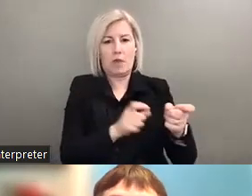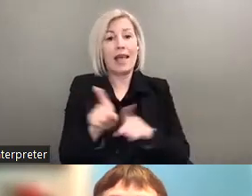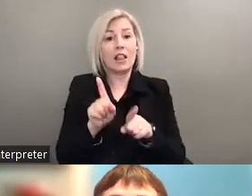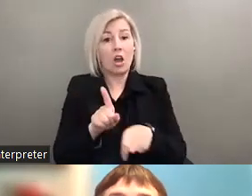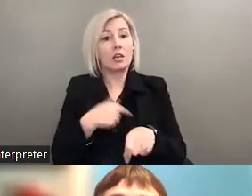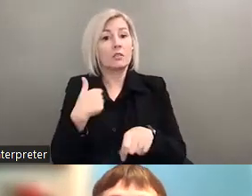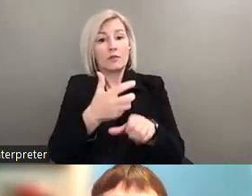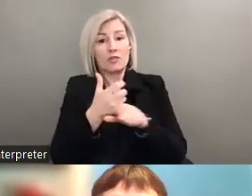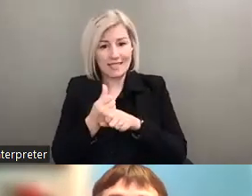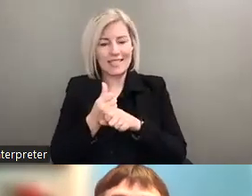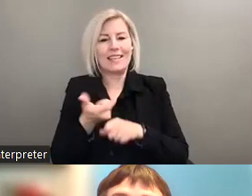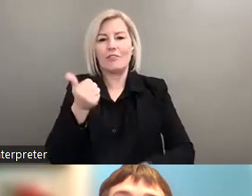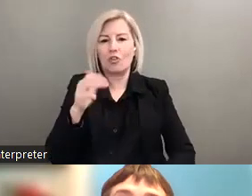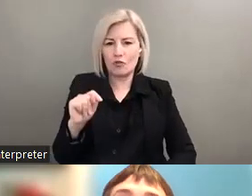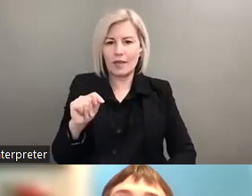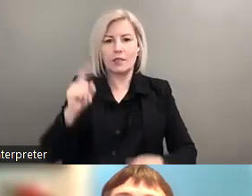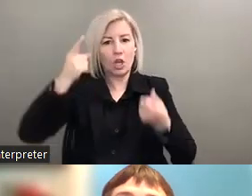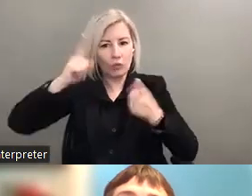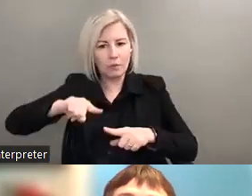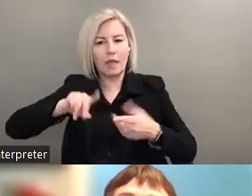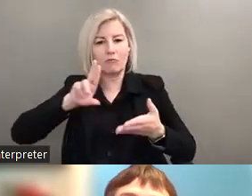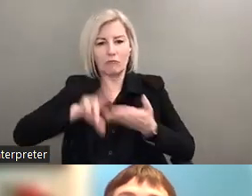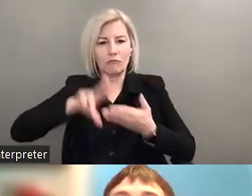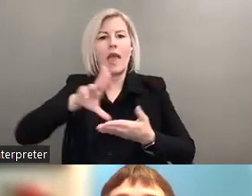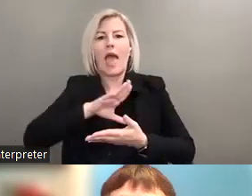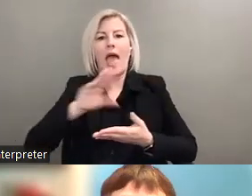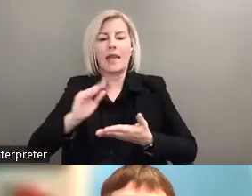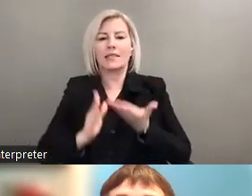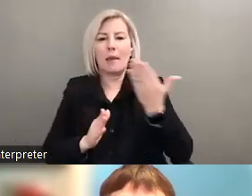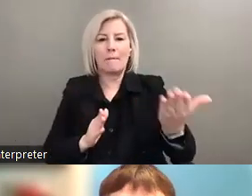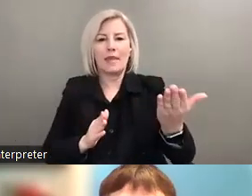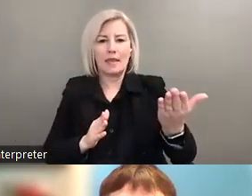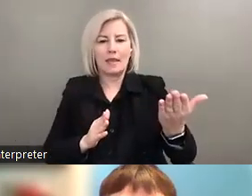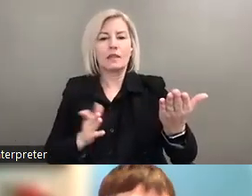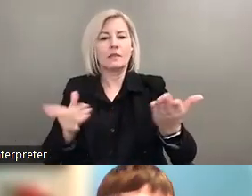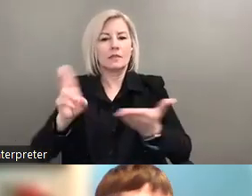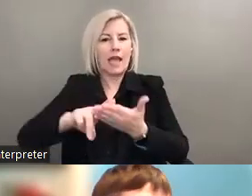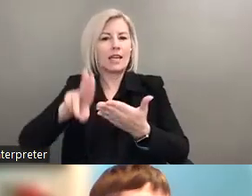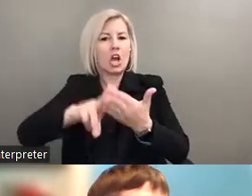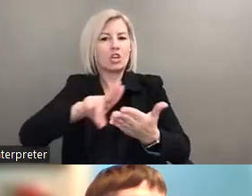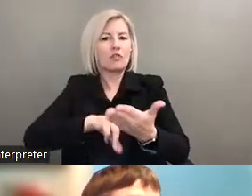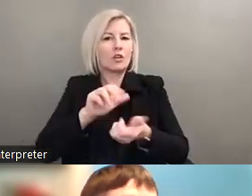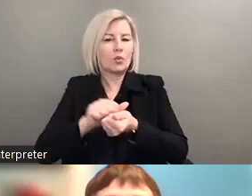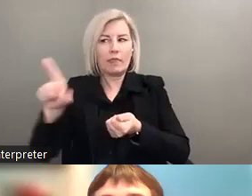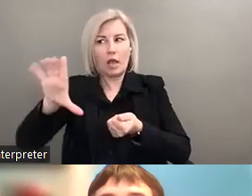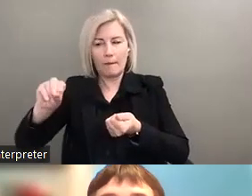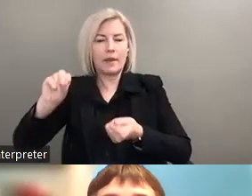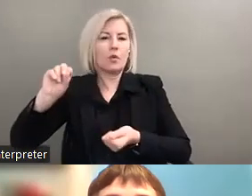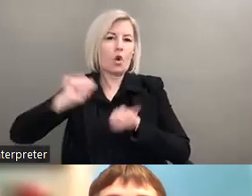the grantee's grant award agreement and we've received a submitted countersigned contract with the artist or company.